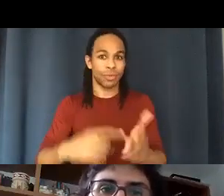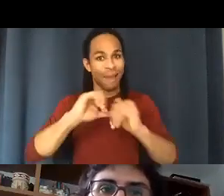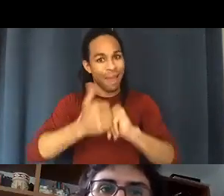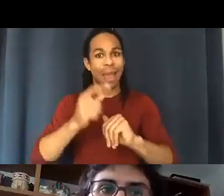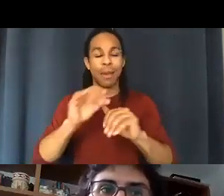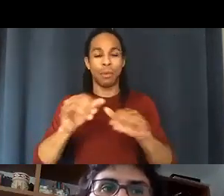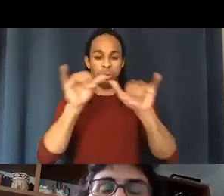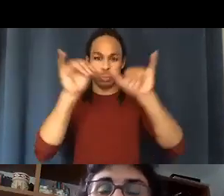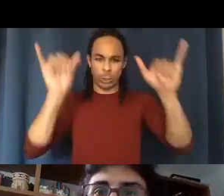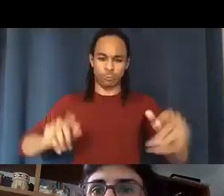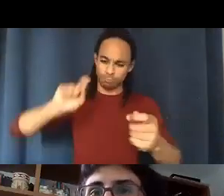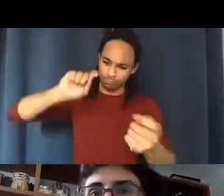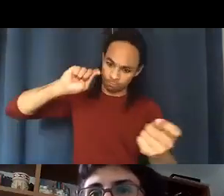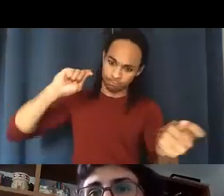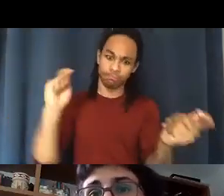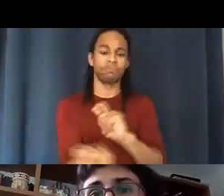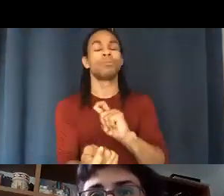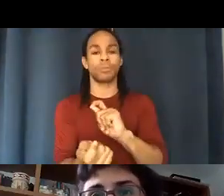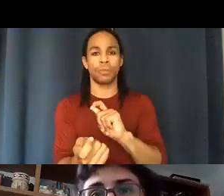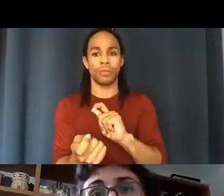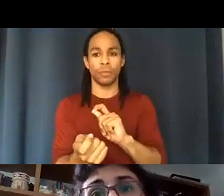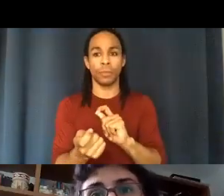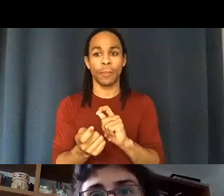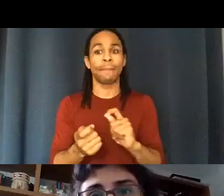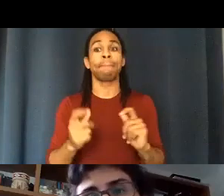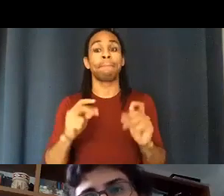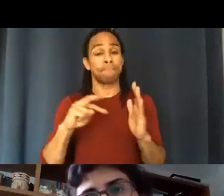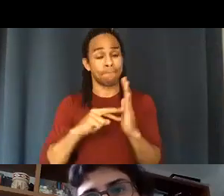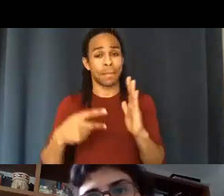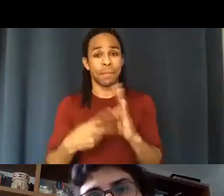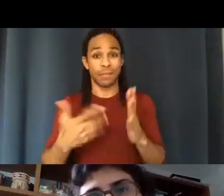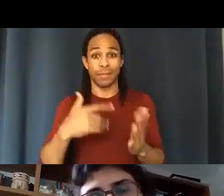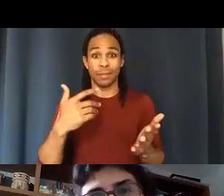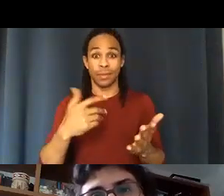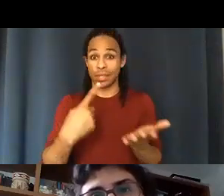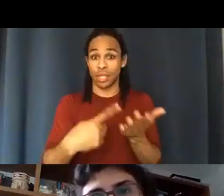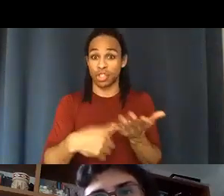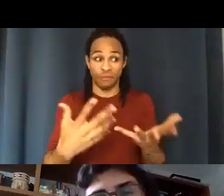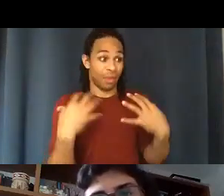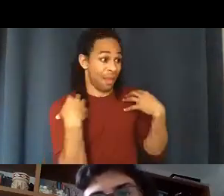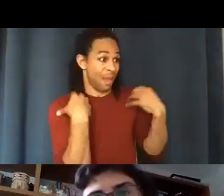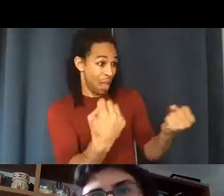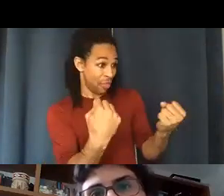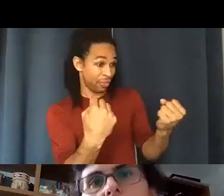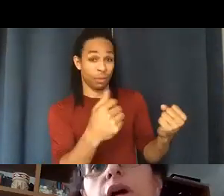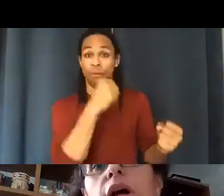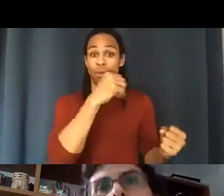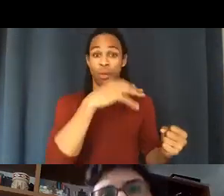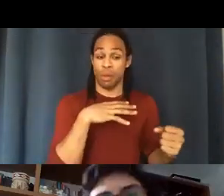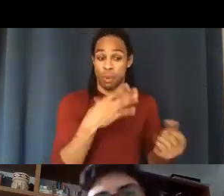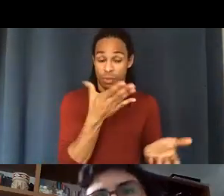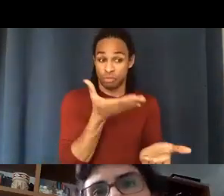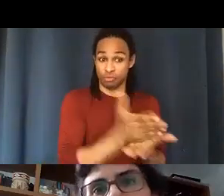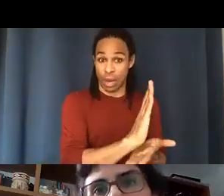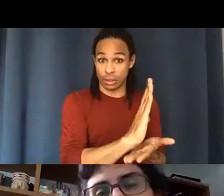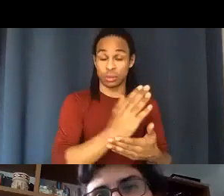So the discussion of health as a human right and the struggle for a universal